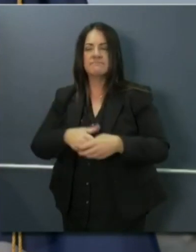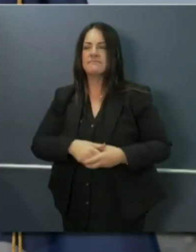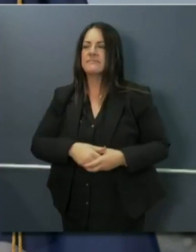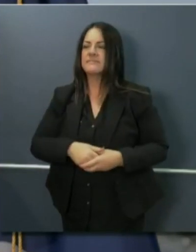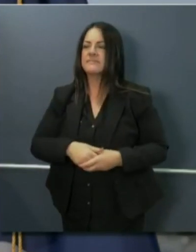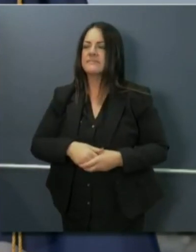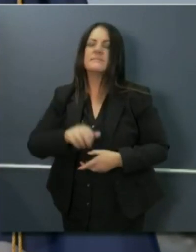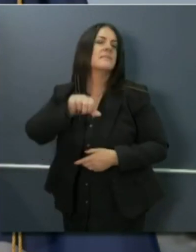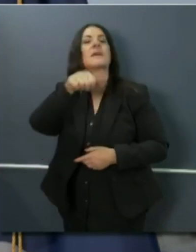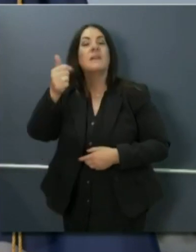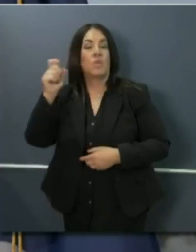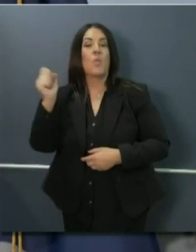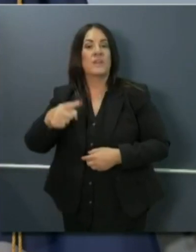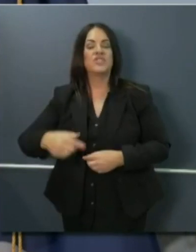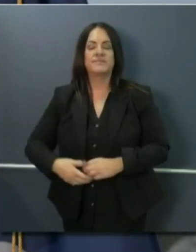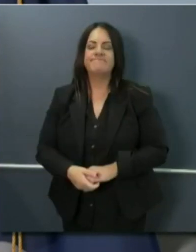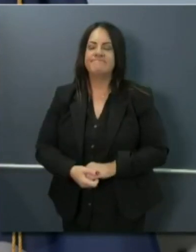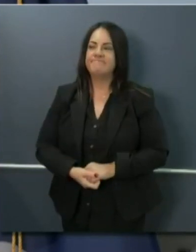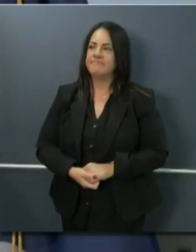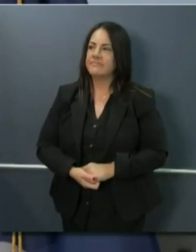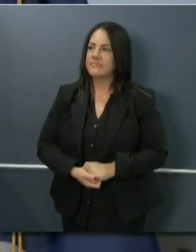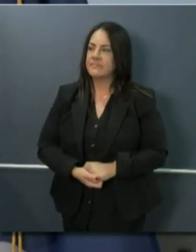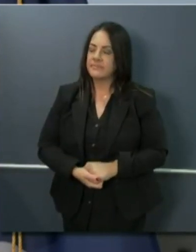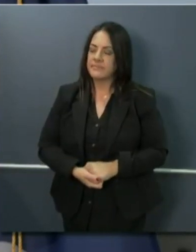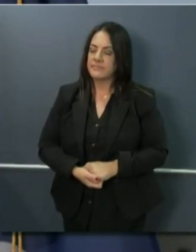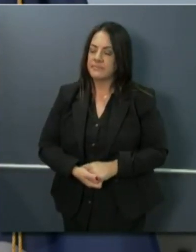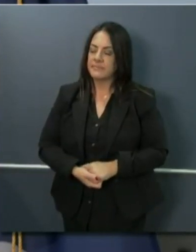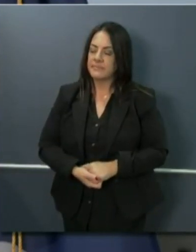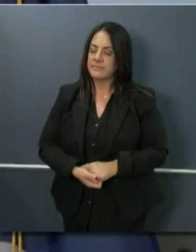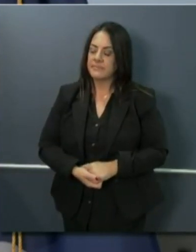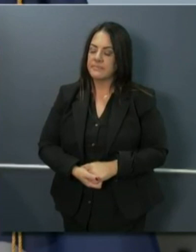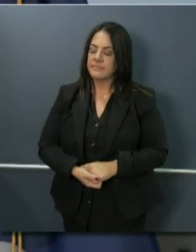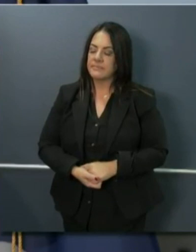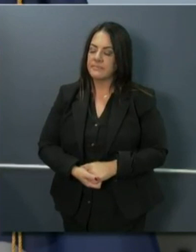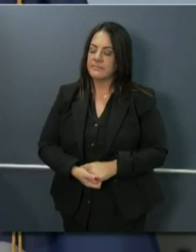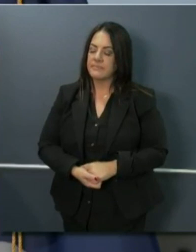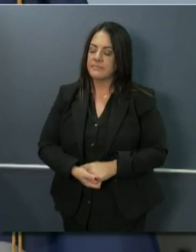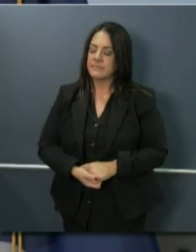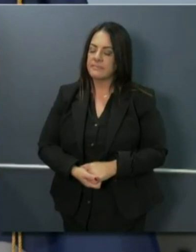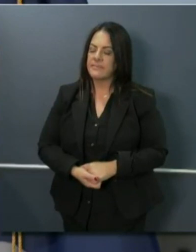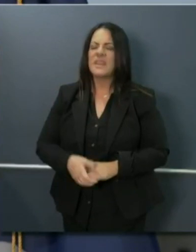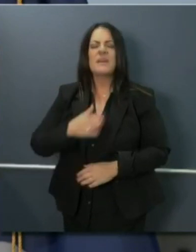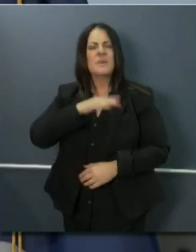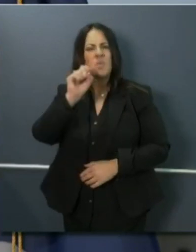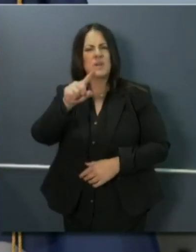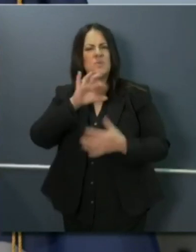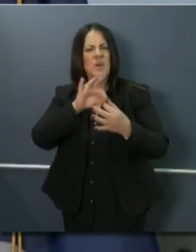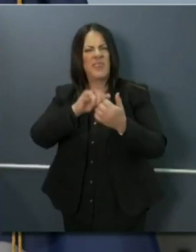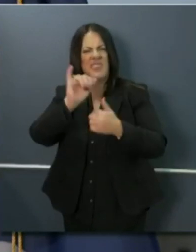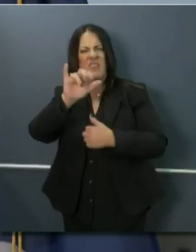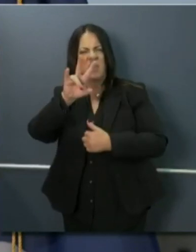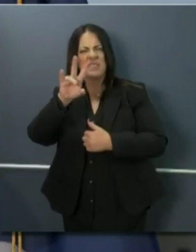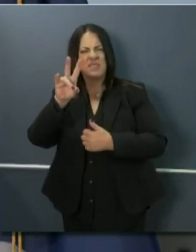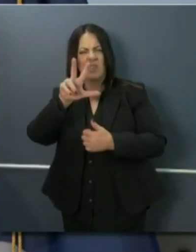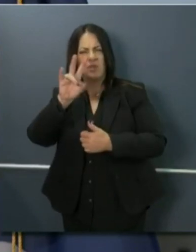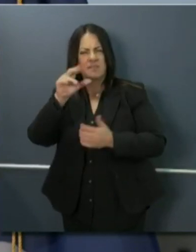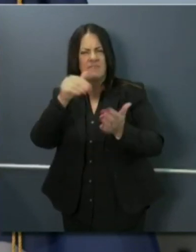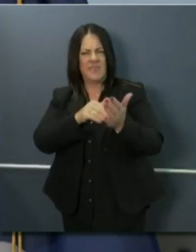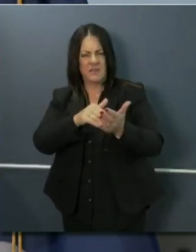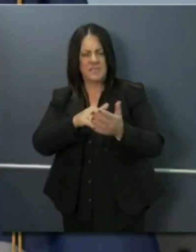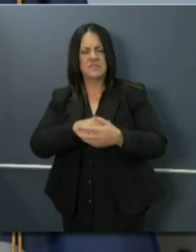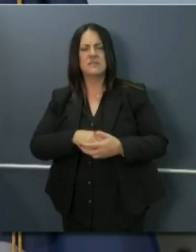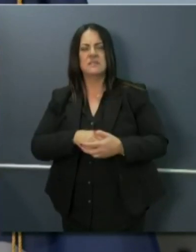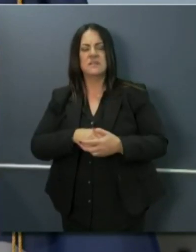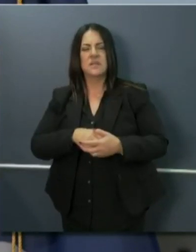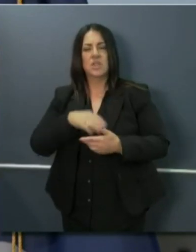Hi, Governor. I just wanted to clarify again about this 37,000. Would the nursing students you mentioned, would they be